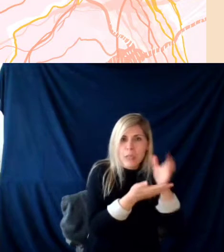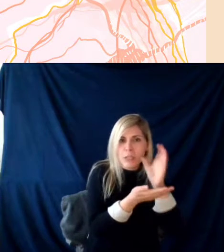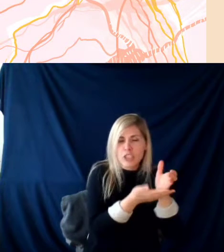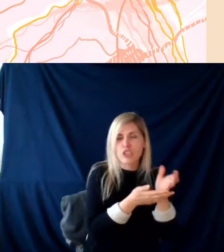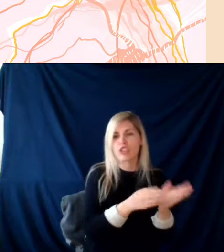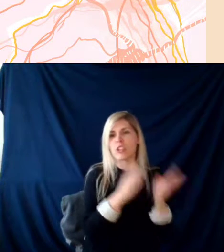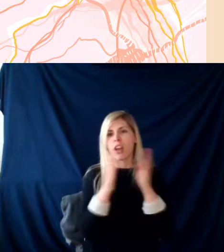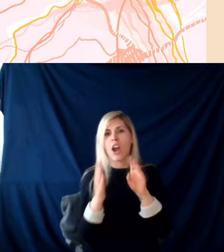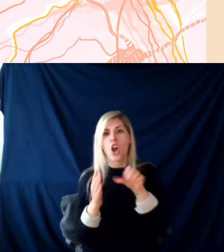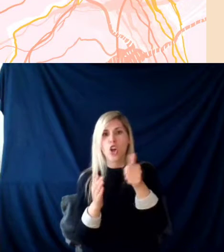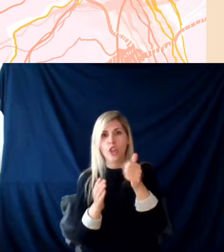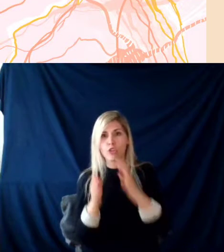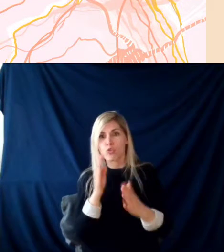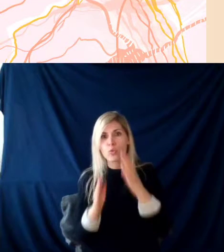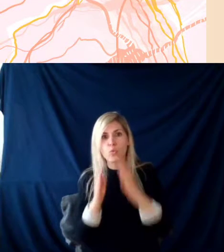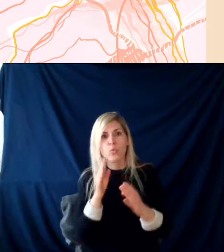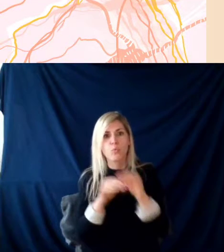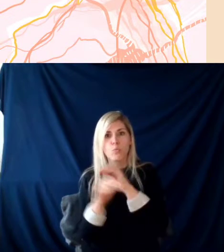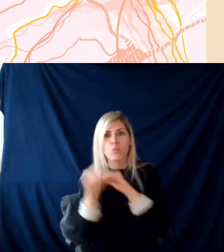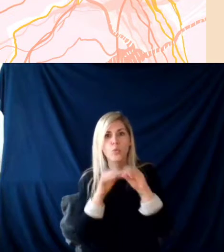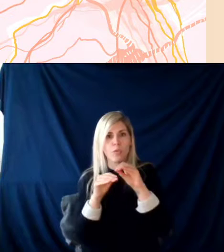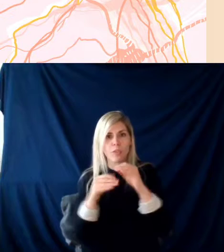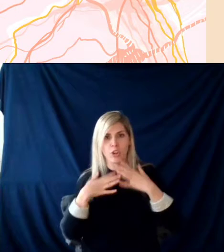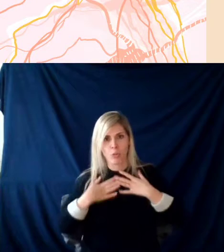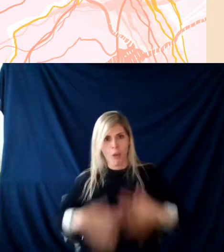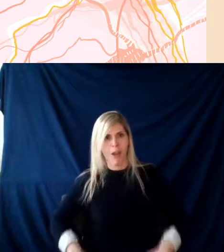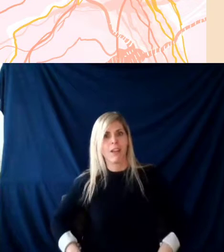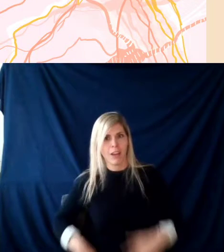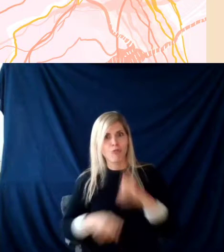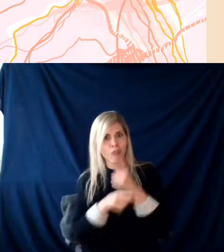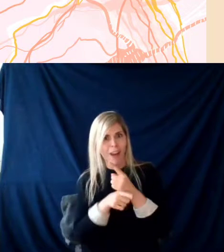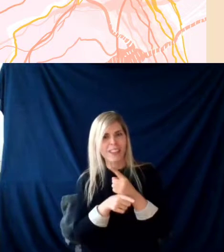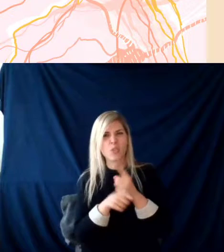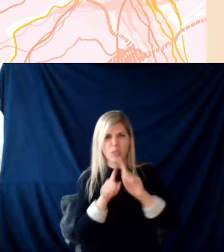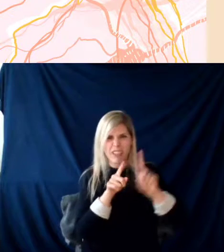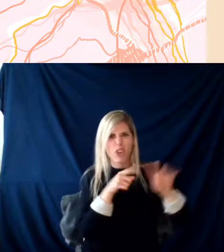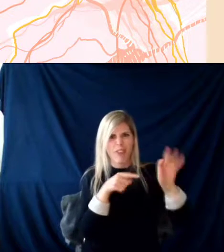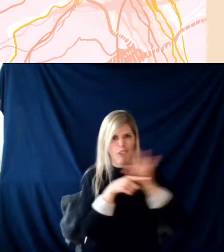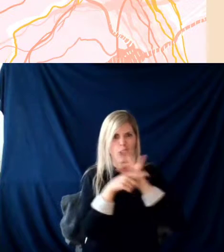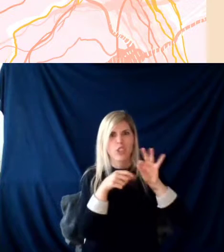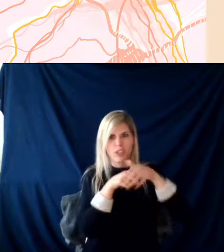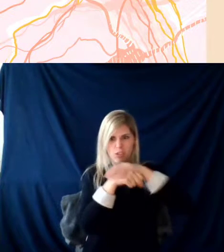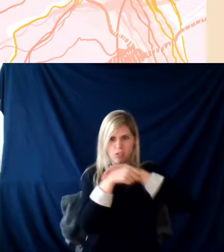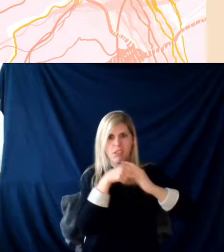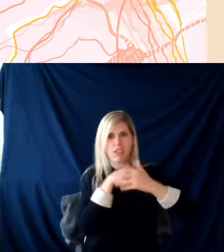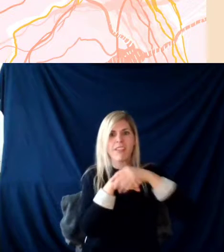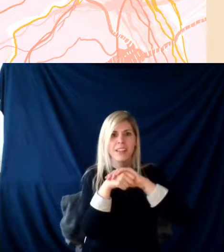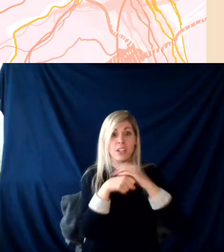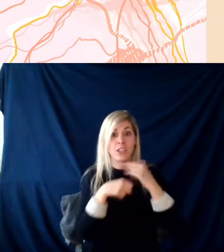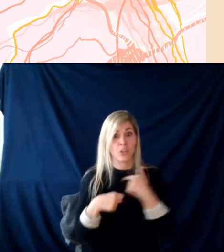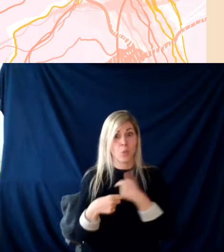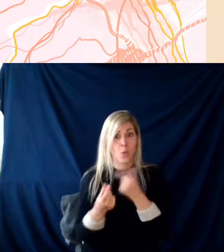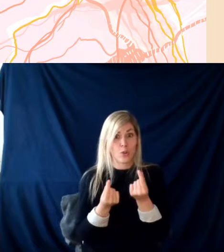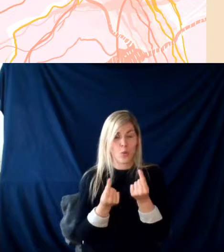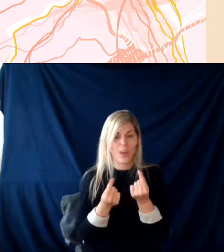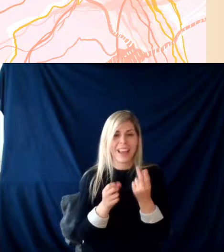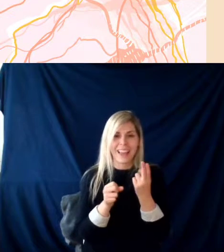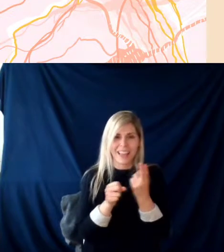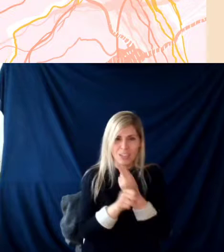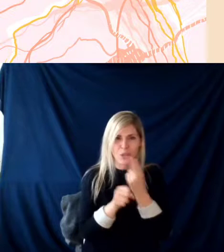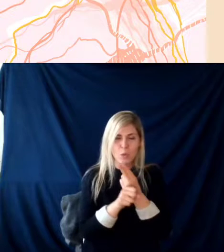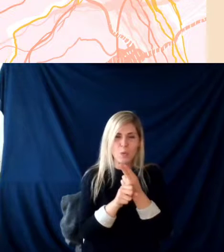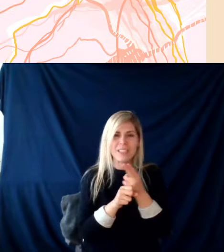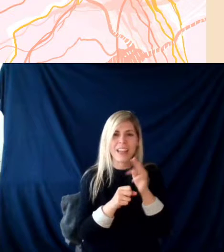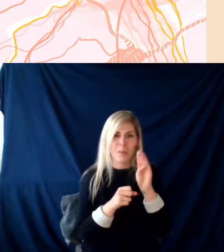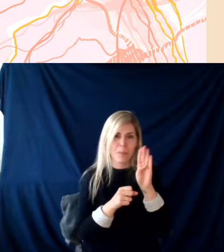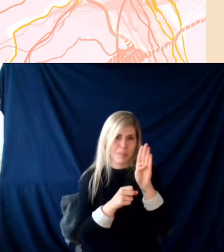be used for moving your arm, etc. And so what we're trying to do is use our BCI with these